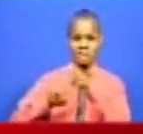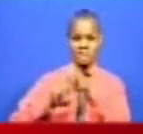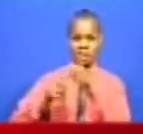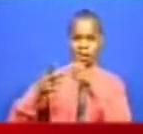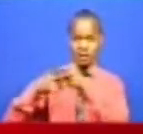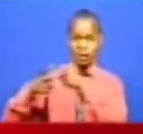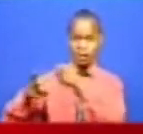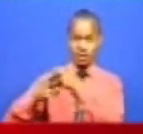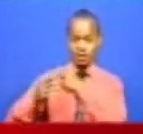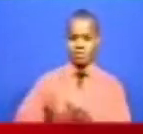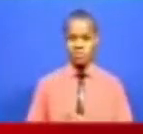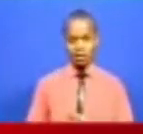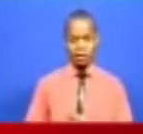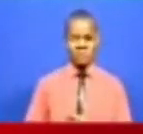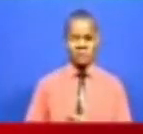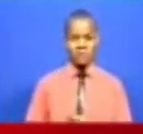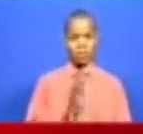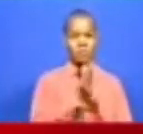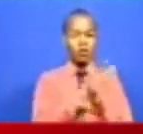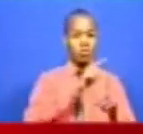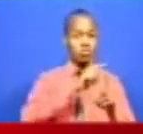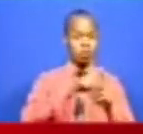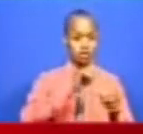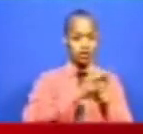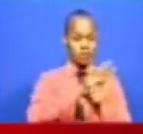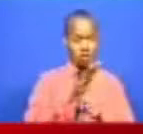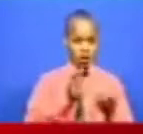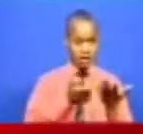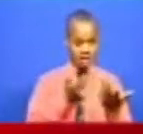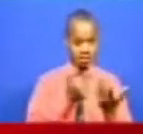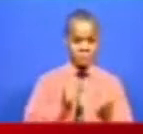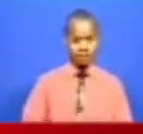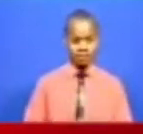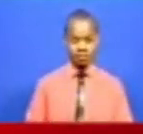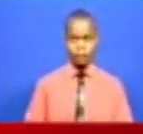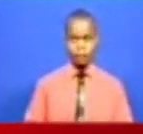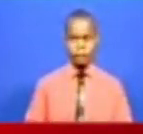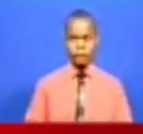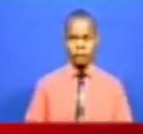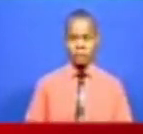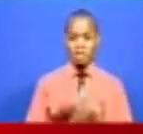467,677. So that's where we are today,